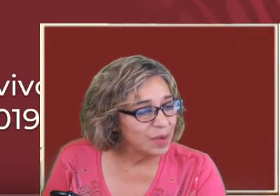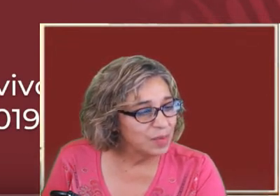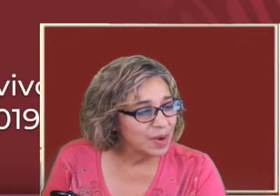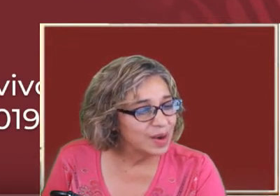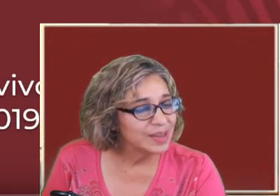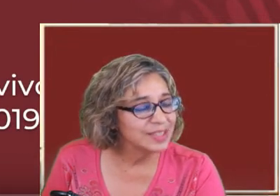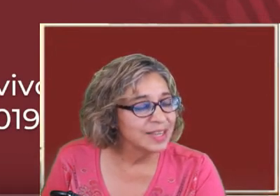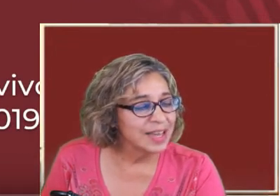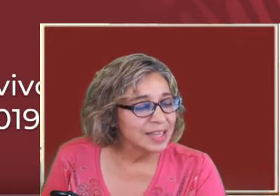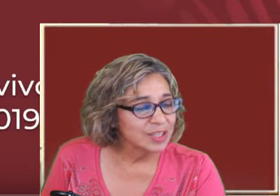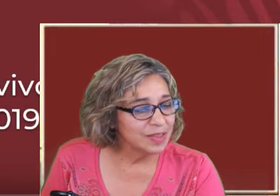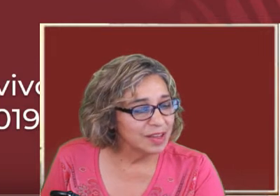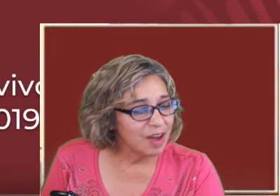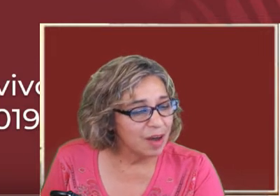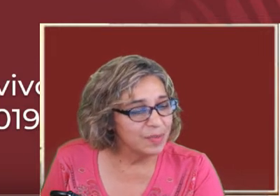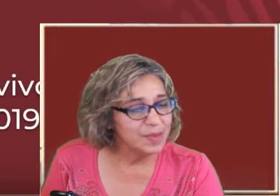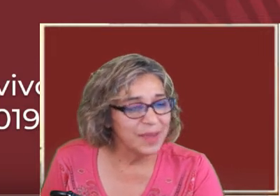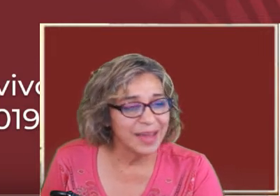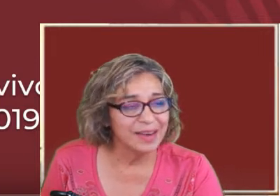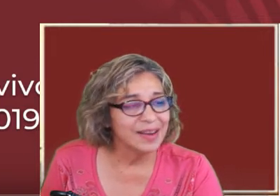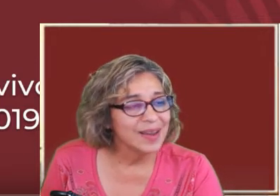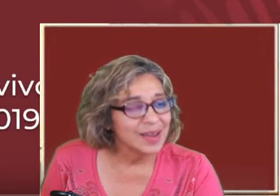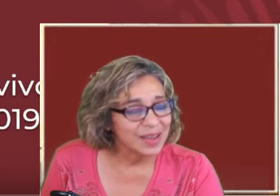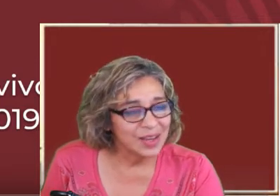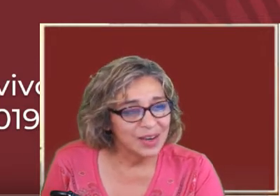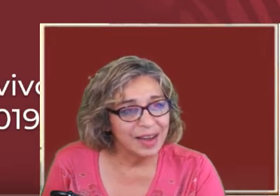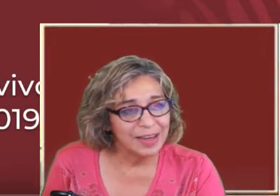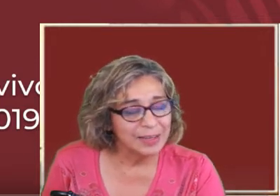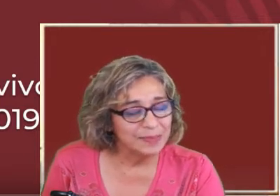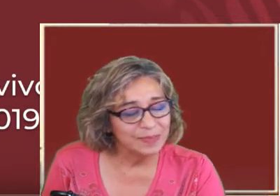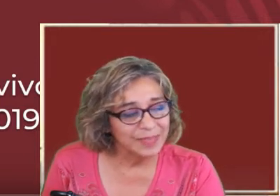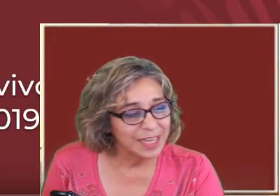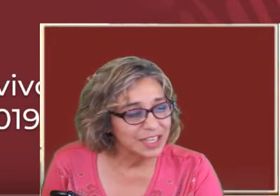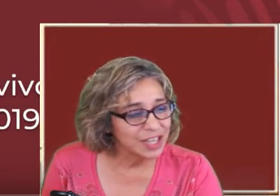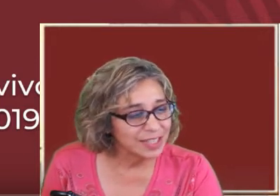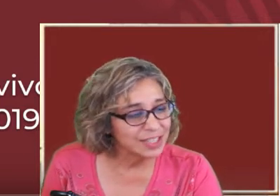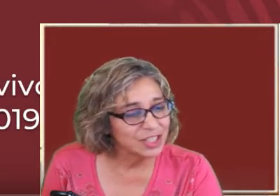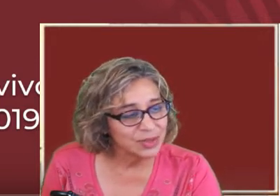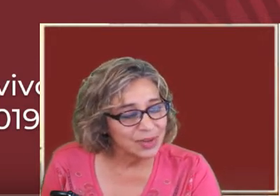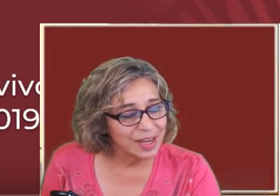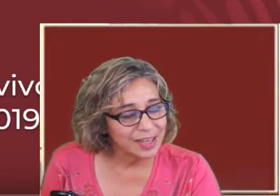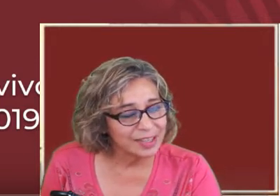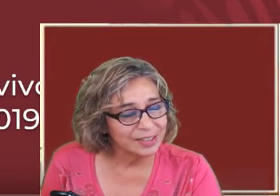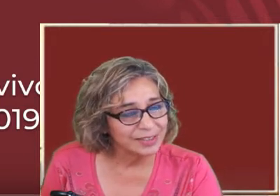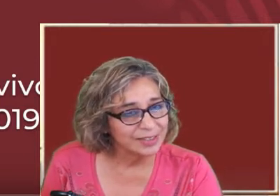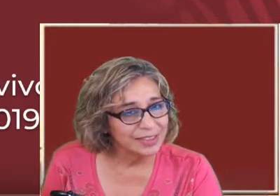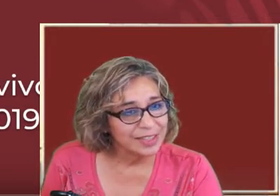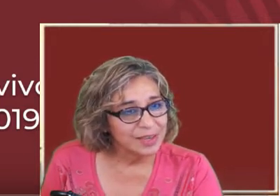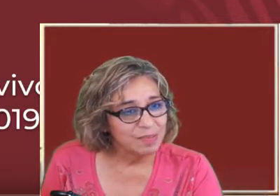how it works, so that the common man can get a chance to